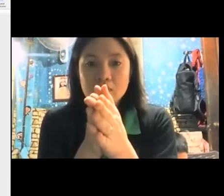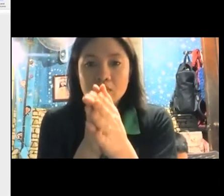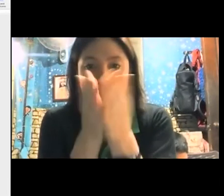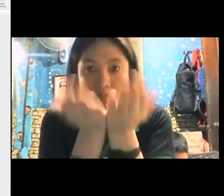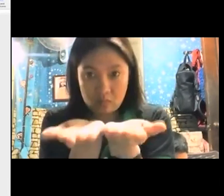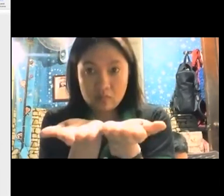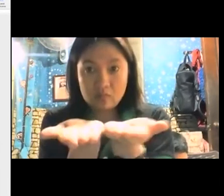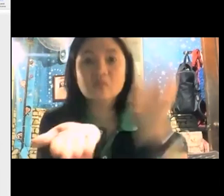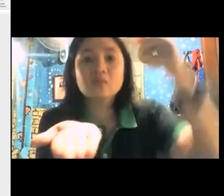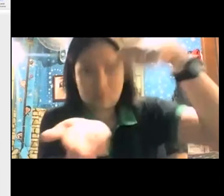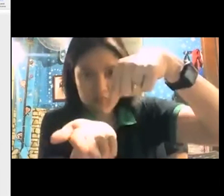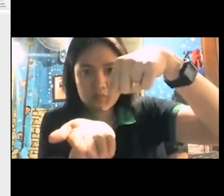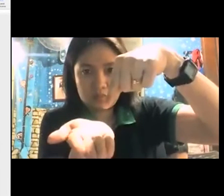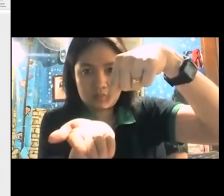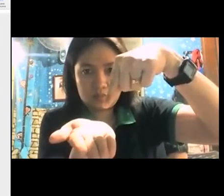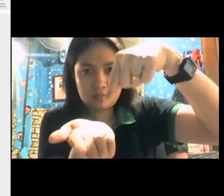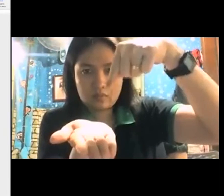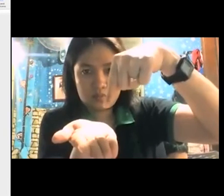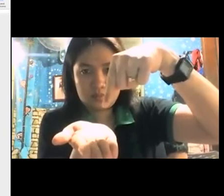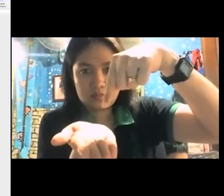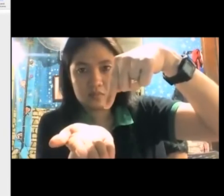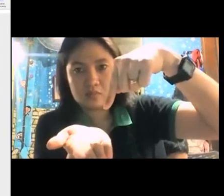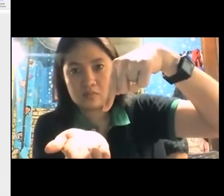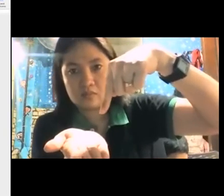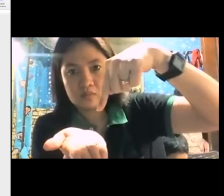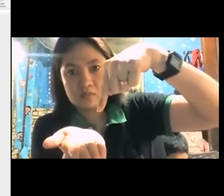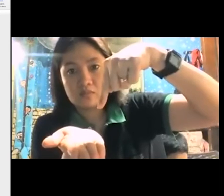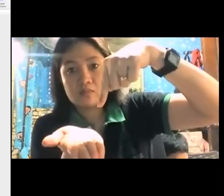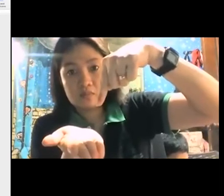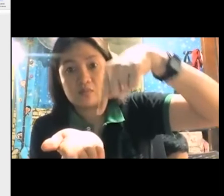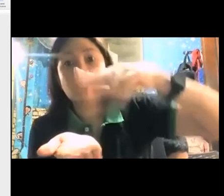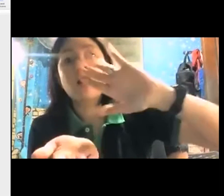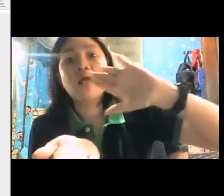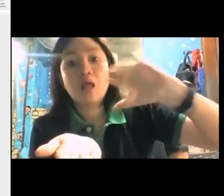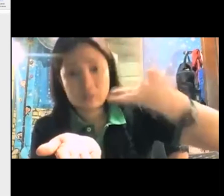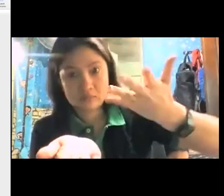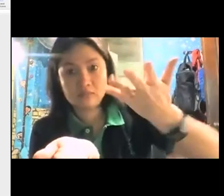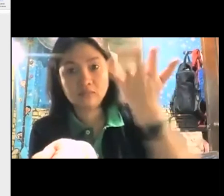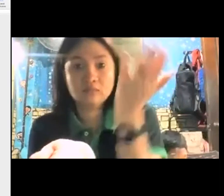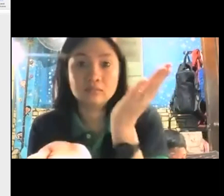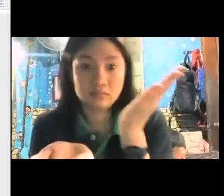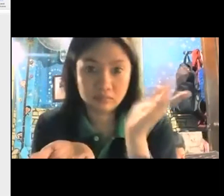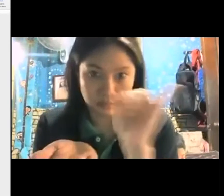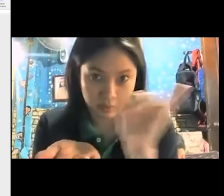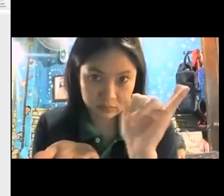when I saw Nat do the example, he didn't sign book twice. He just signed book